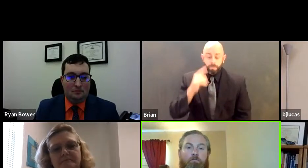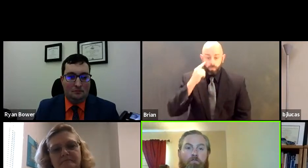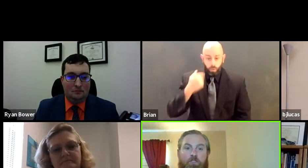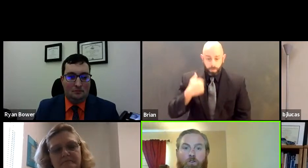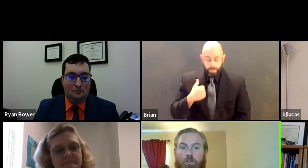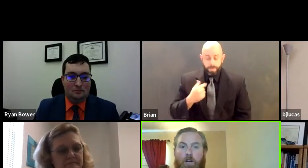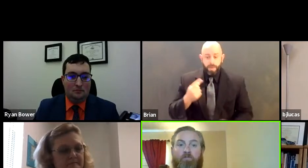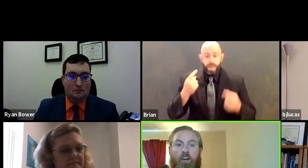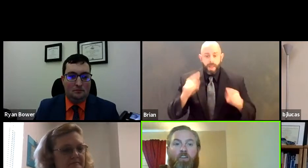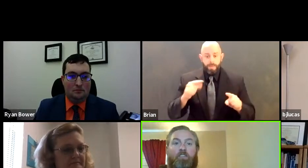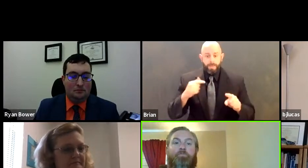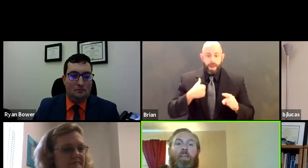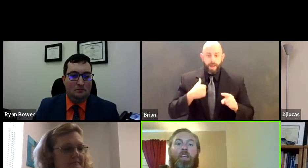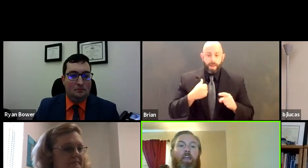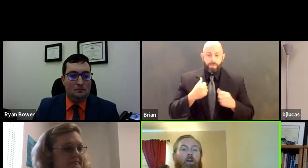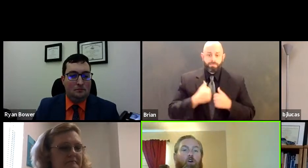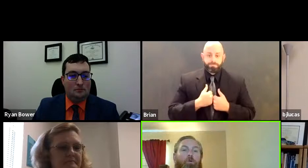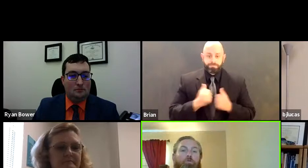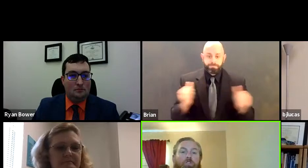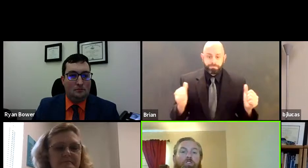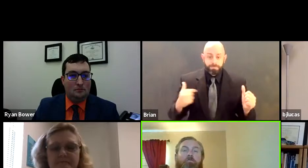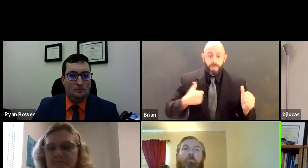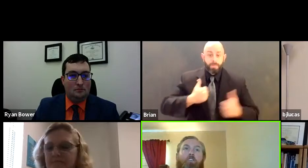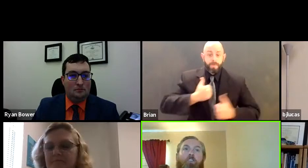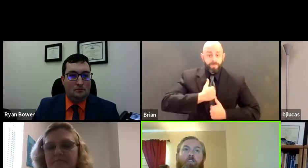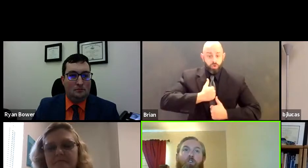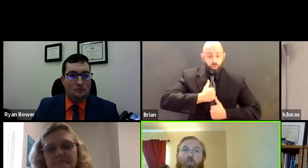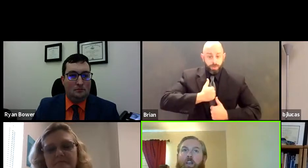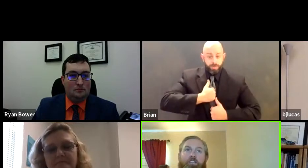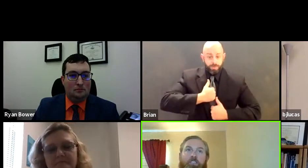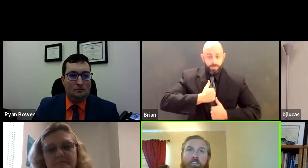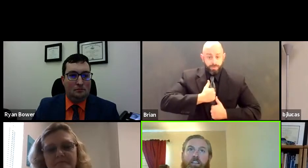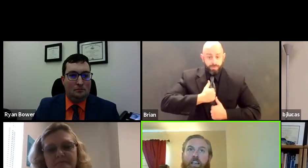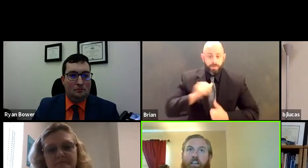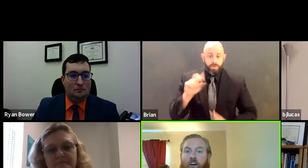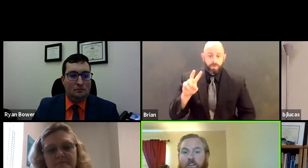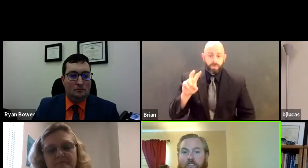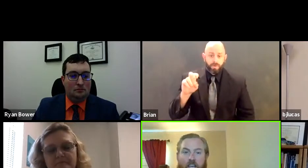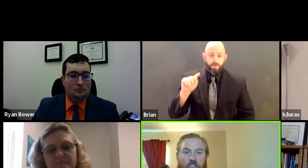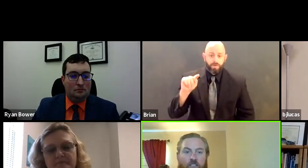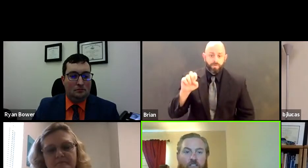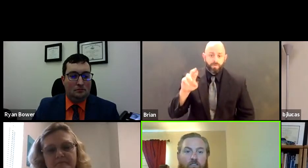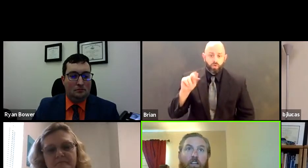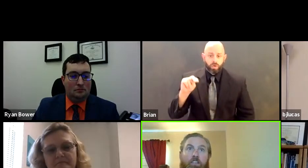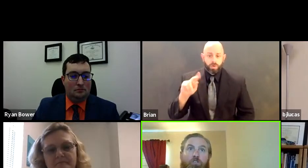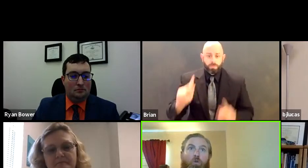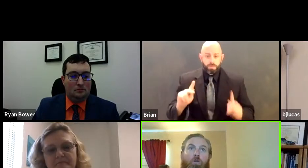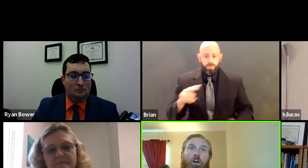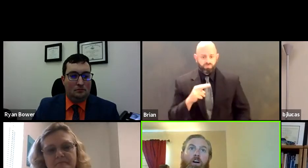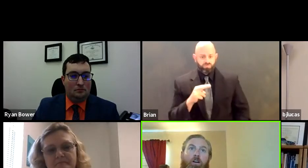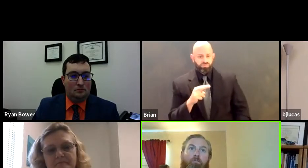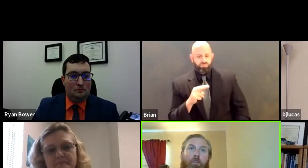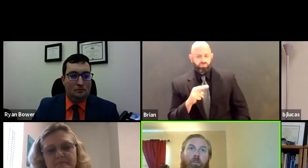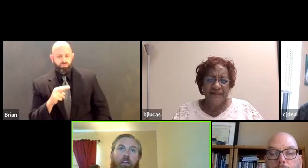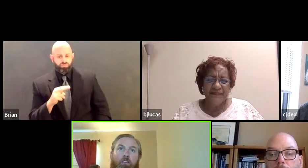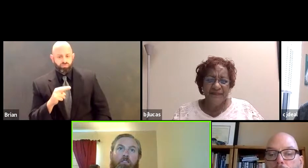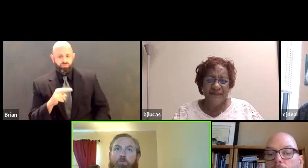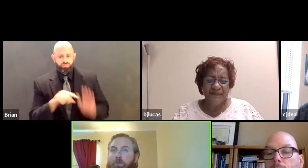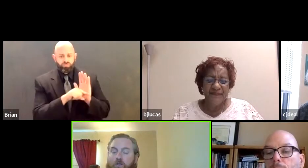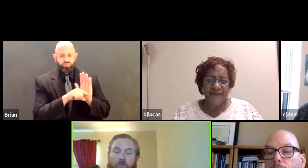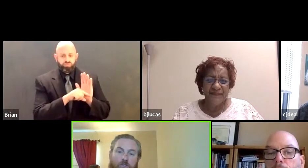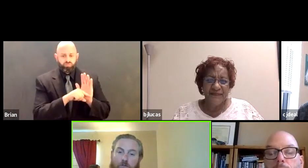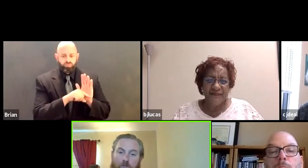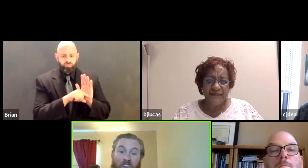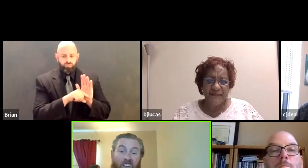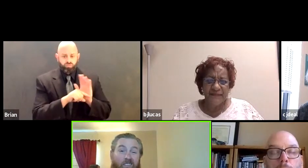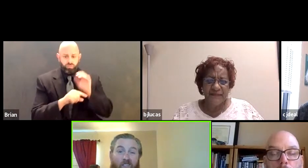whenever I disclose I'm a veteran, it almost creates this negative connotation in a sort, and leads